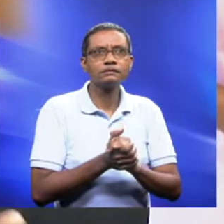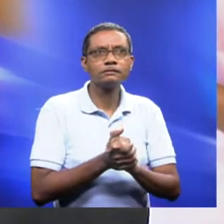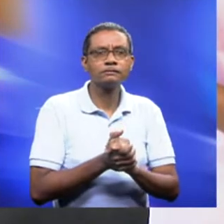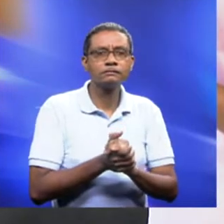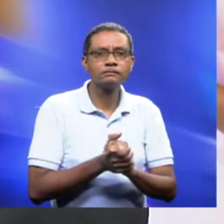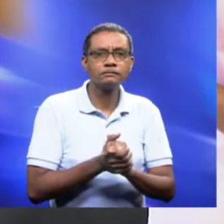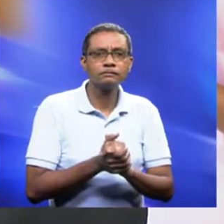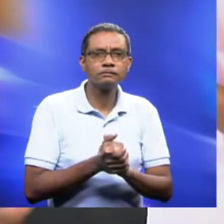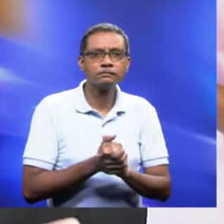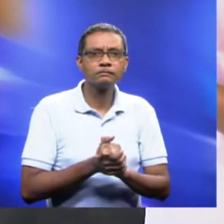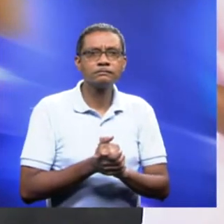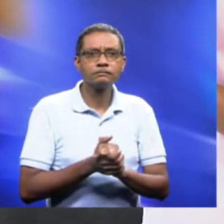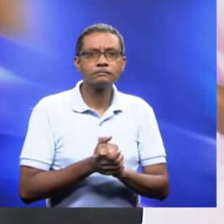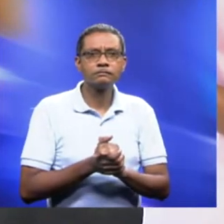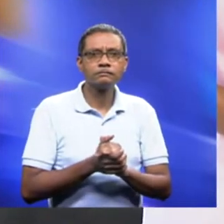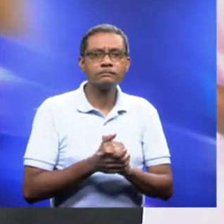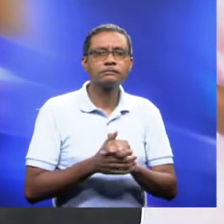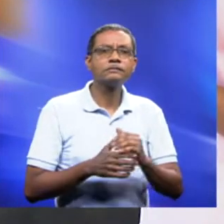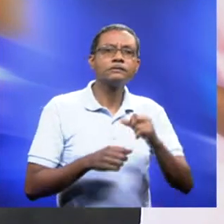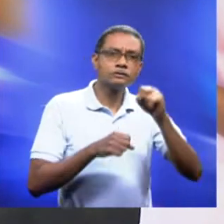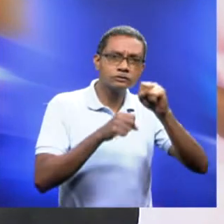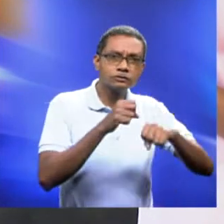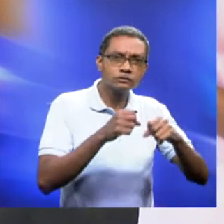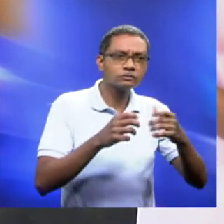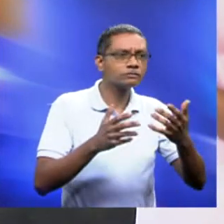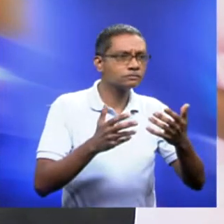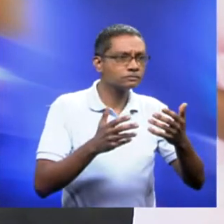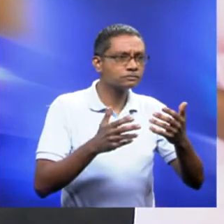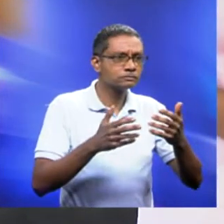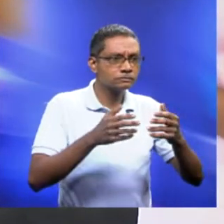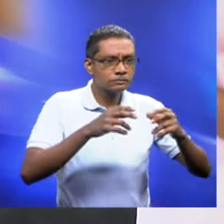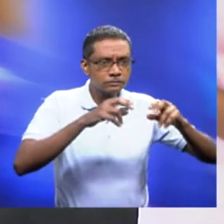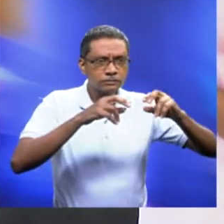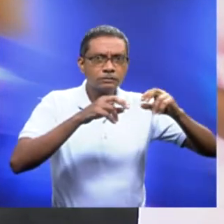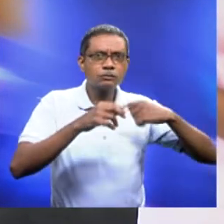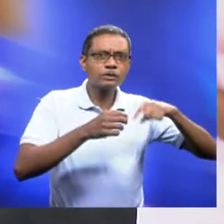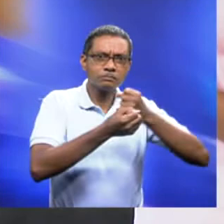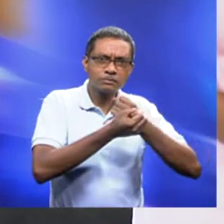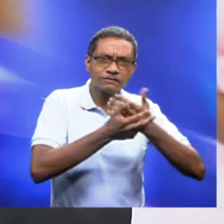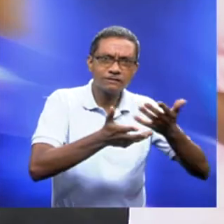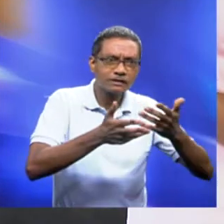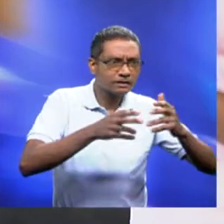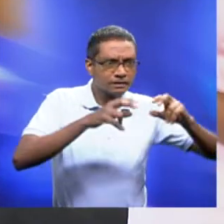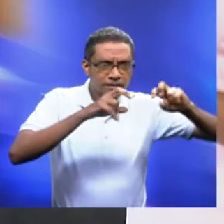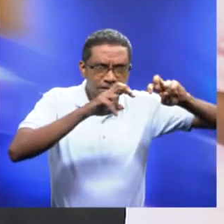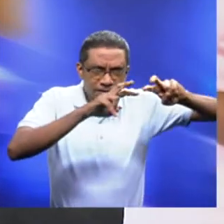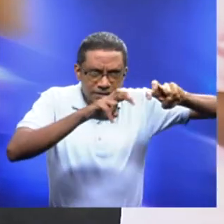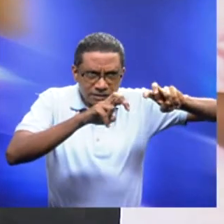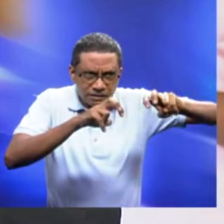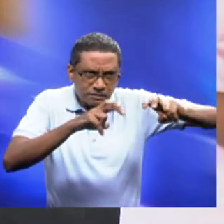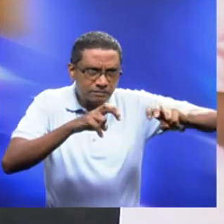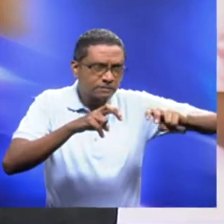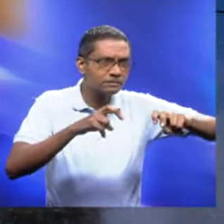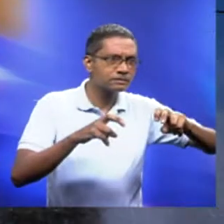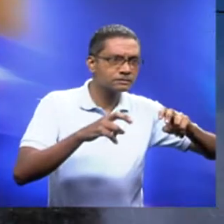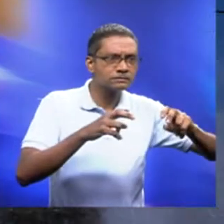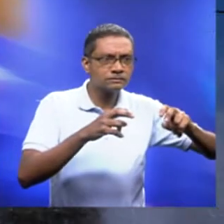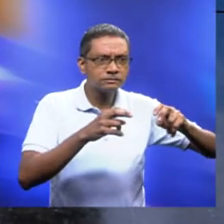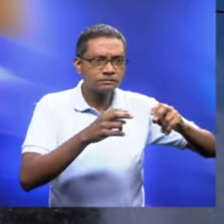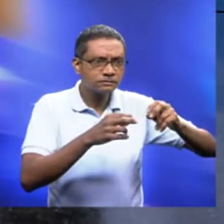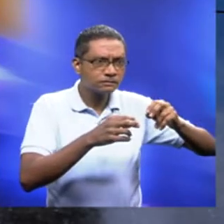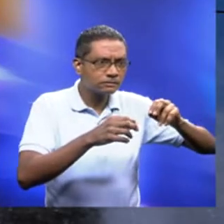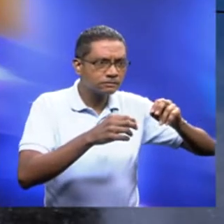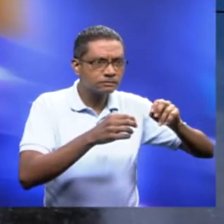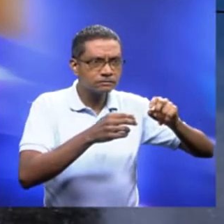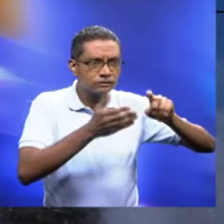response, incident management, risk assessments. Those are some of the things that we would provide as core functionalities. As we would all have